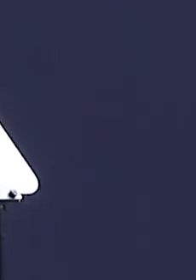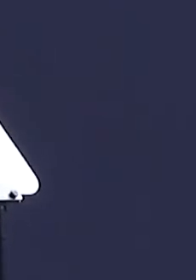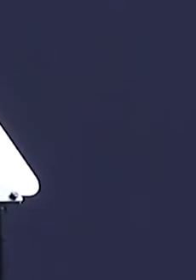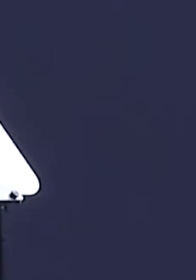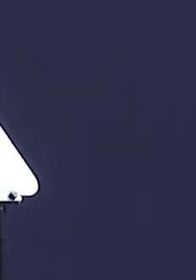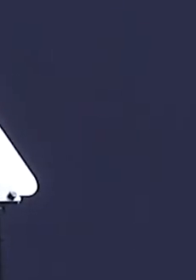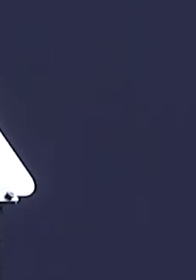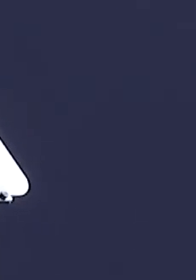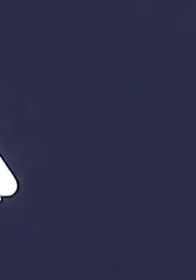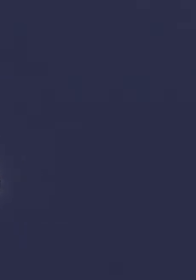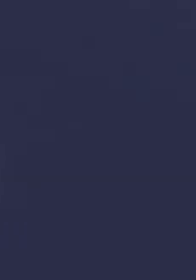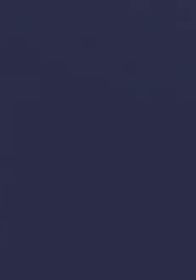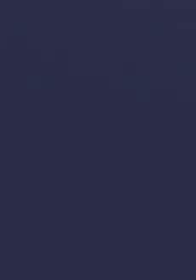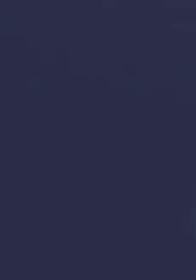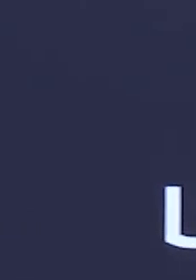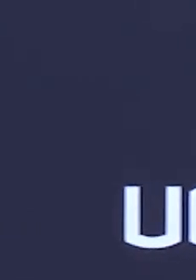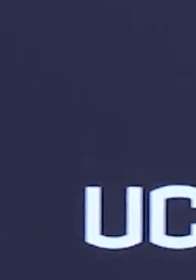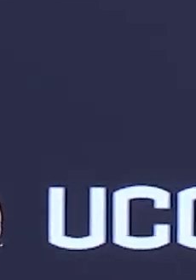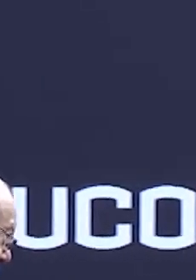You may be seated.